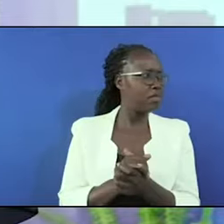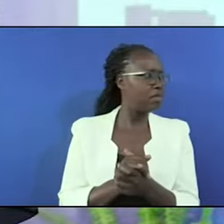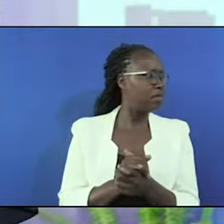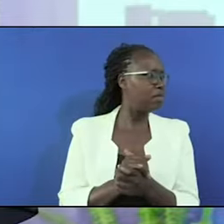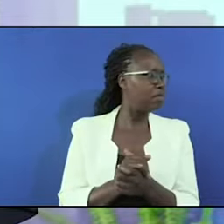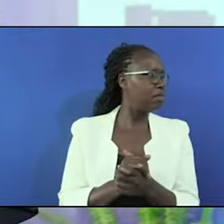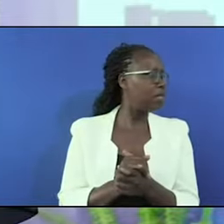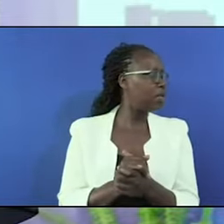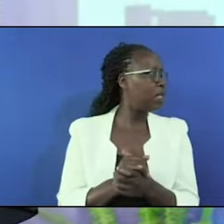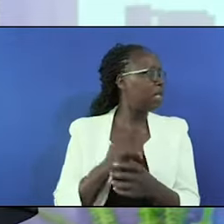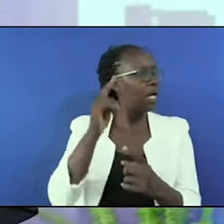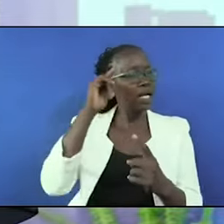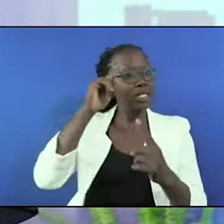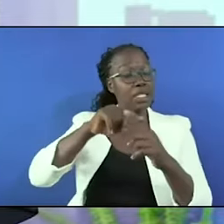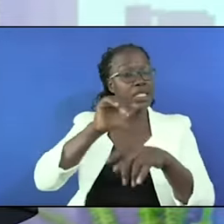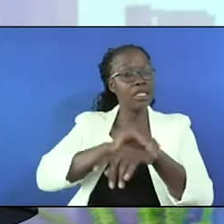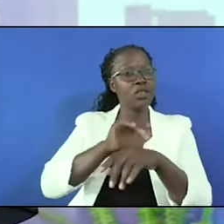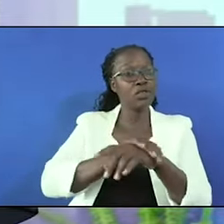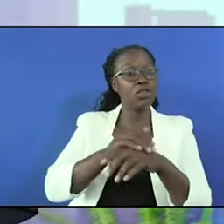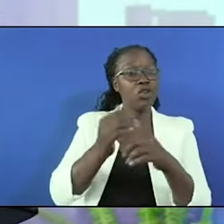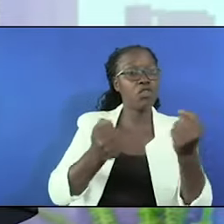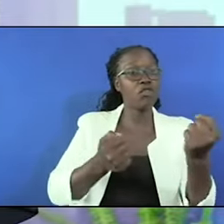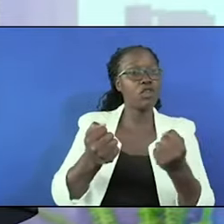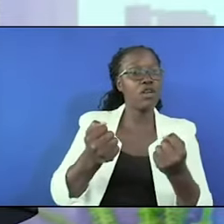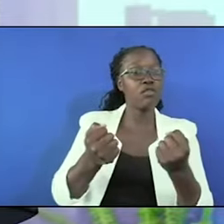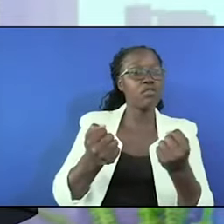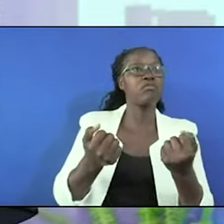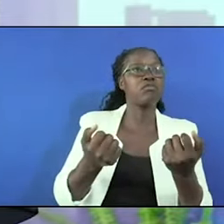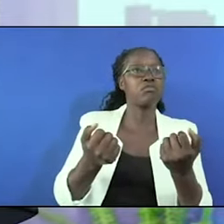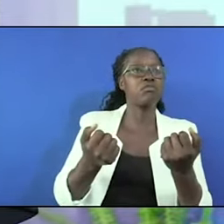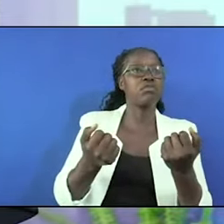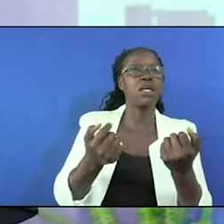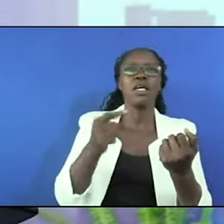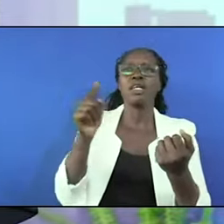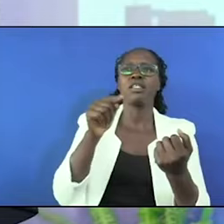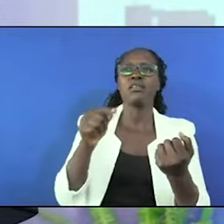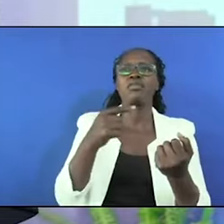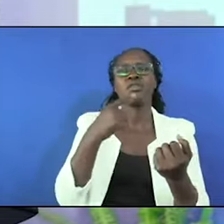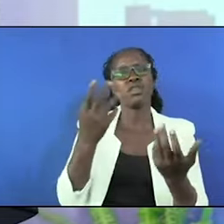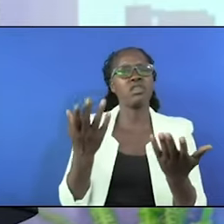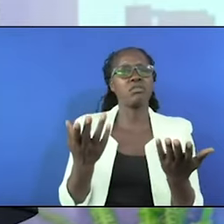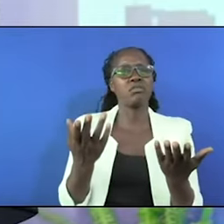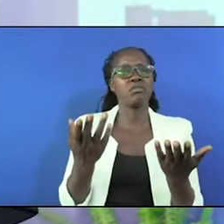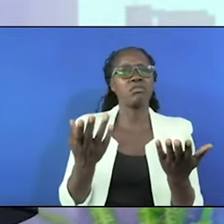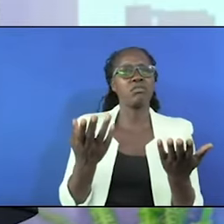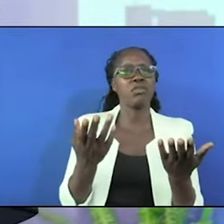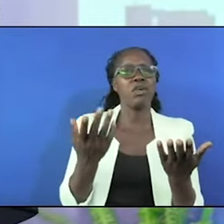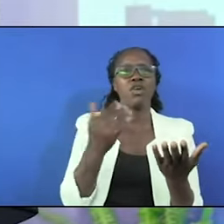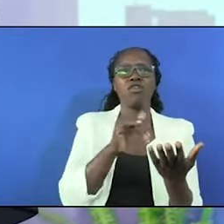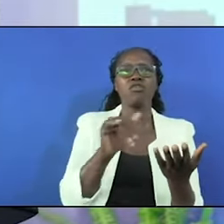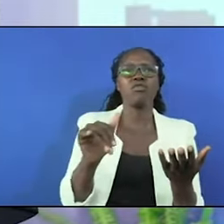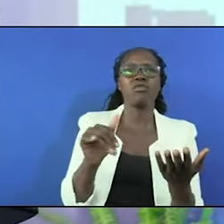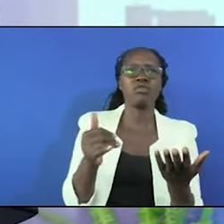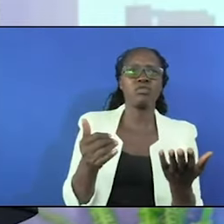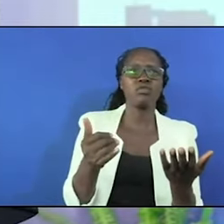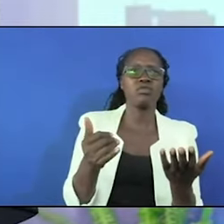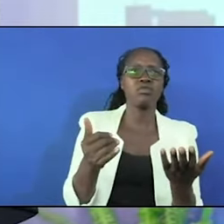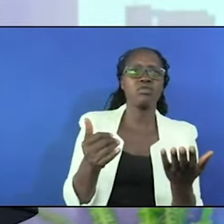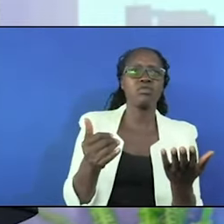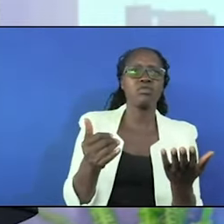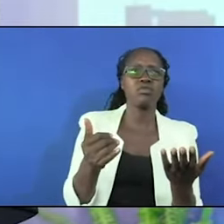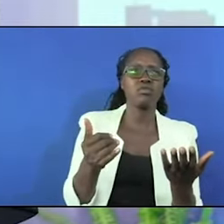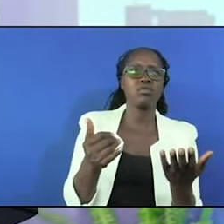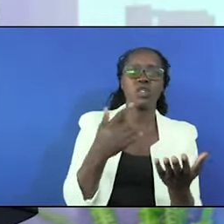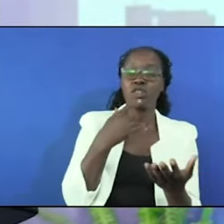drive and feel the goodness of driving a car." Therefore, I gave him, I'm very generous. For those of you who have met me, I'm a very generous